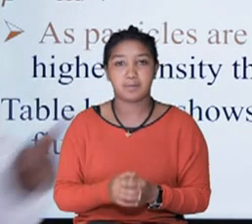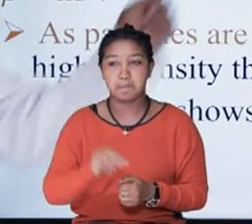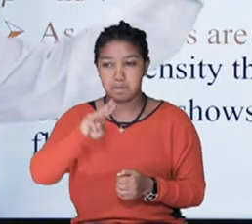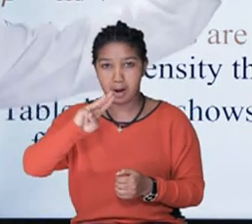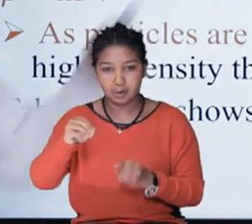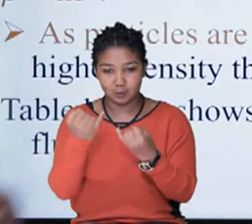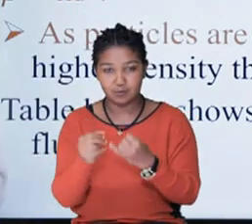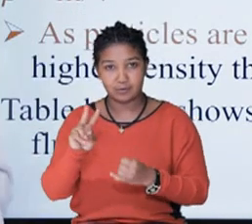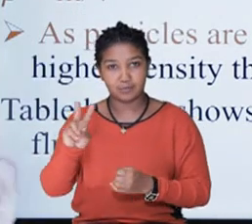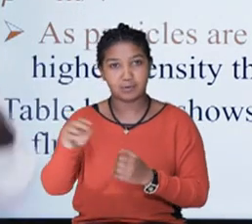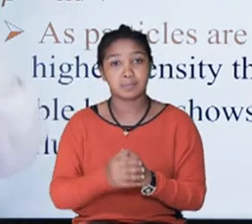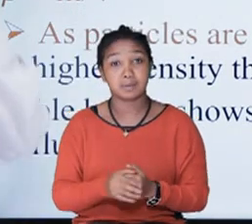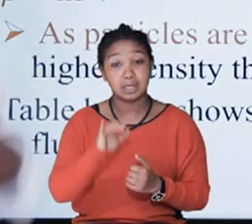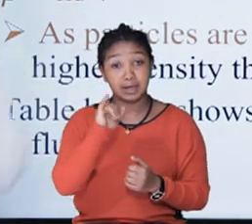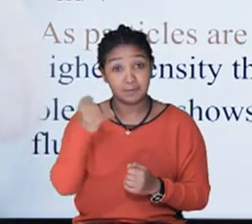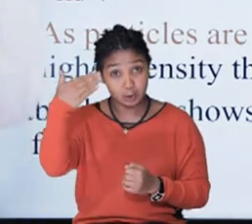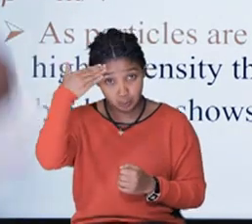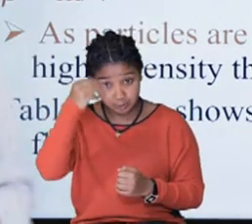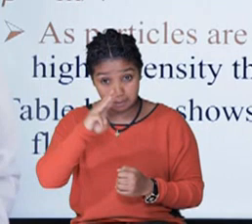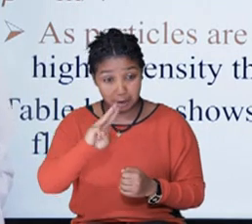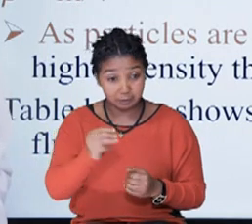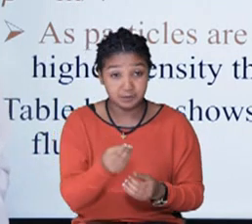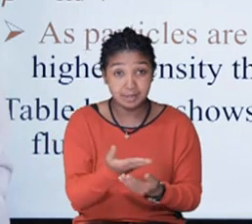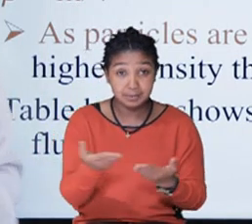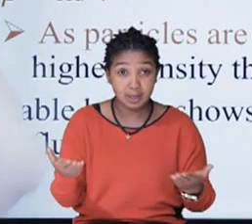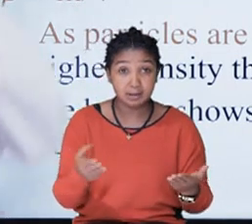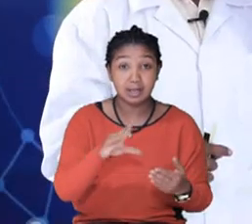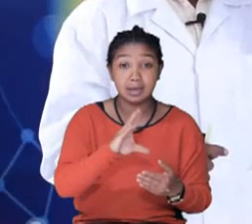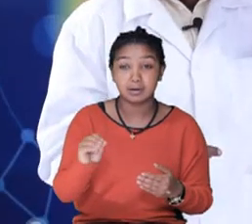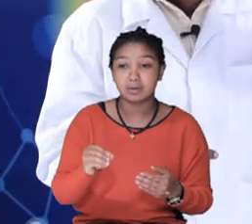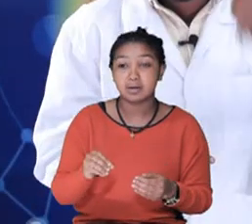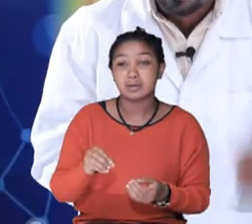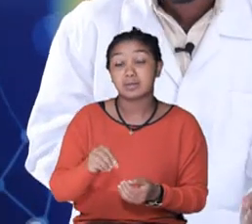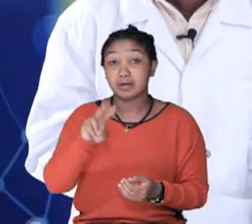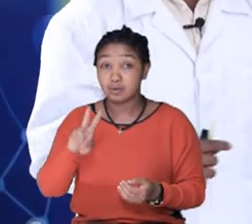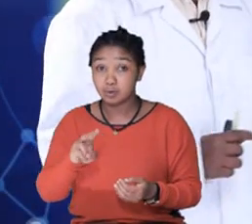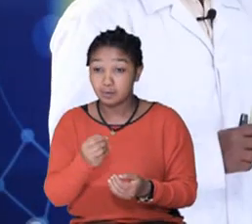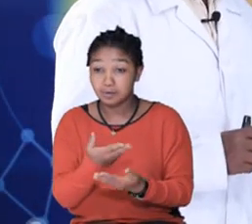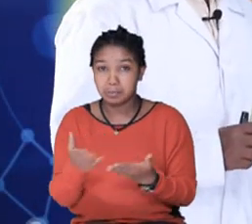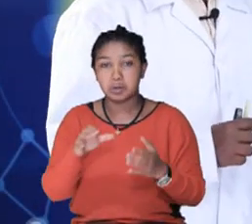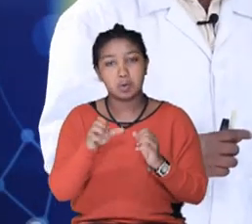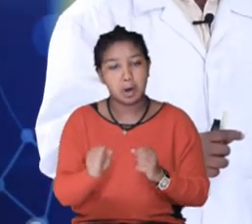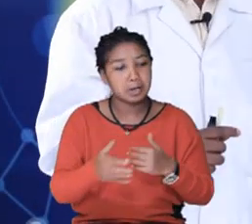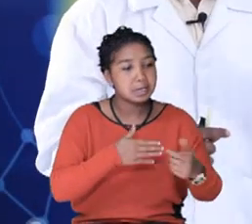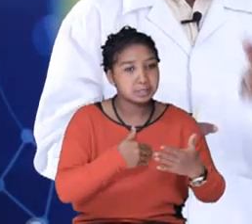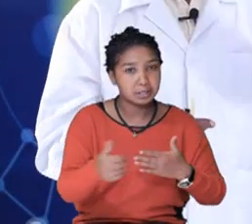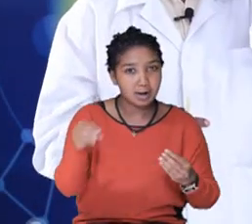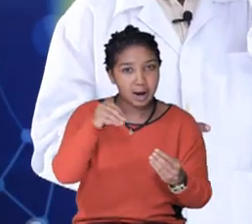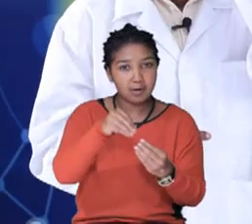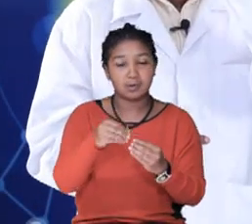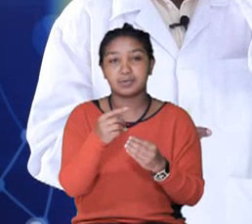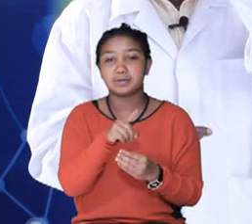If we know the mass of the substance and the velocity of the substance, we can easily